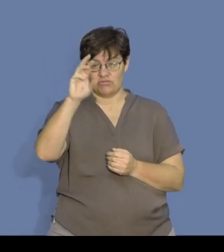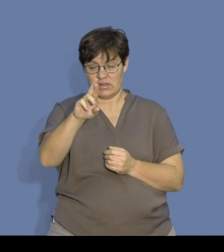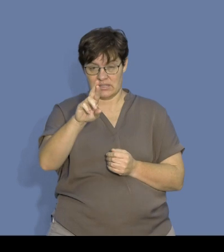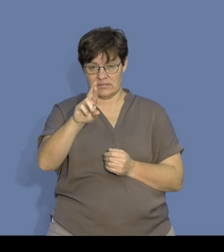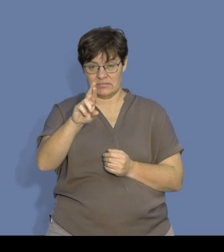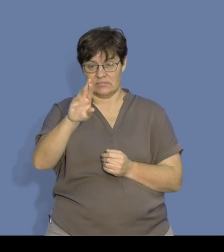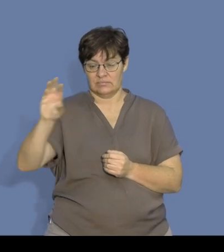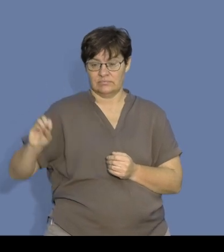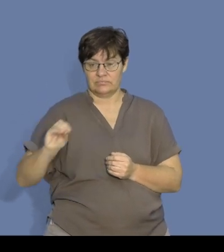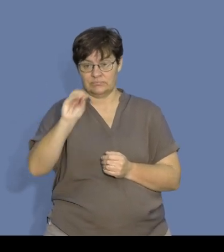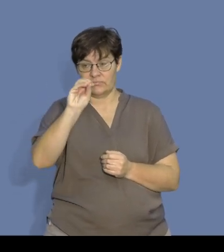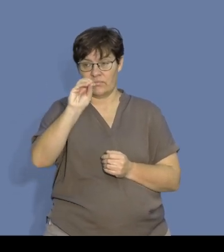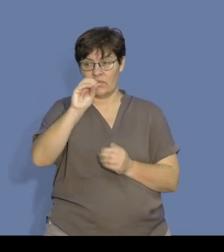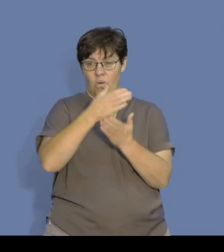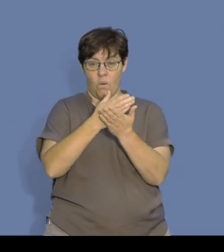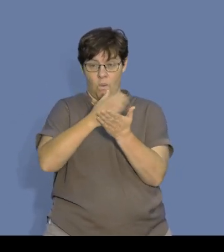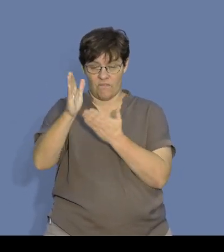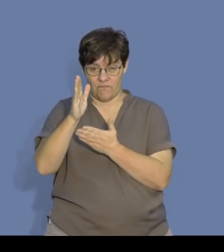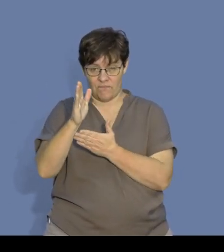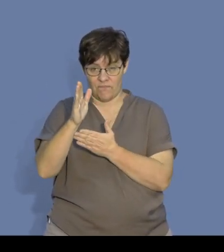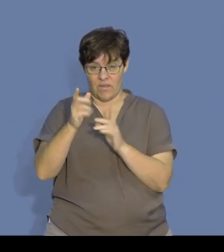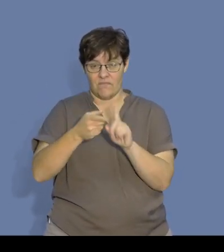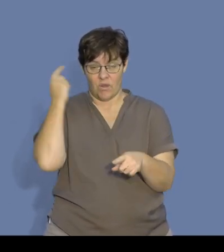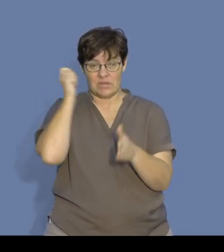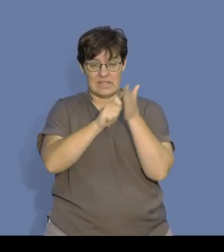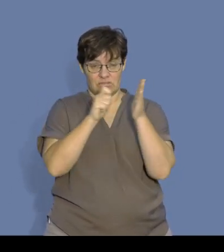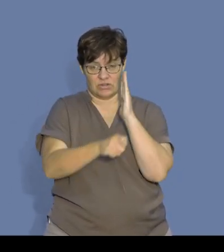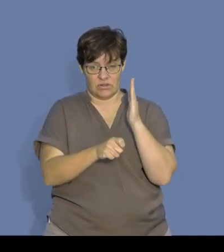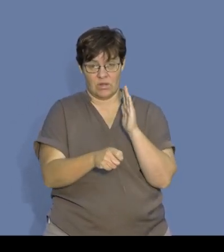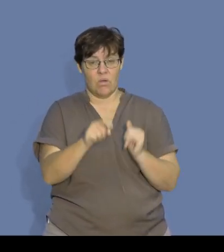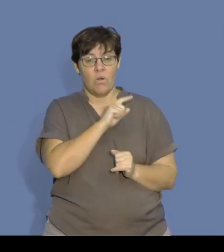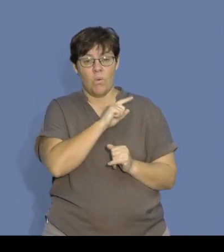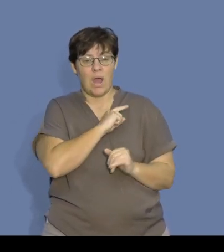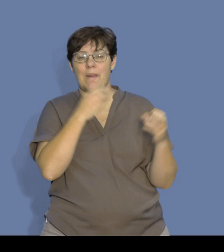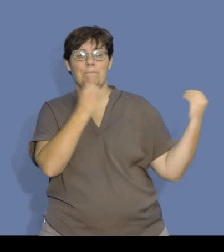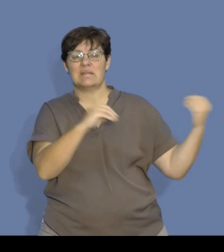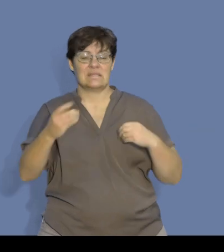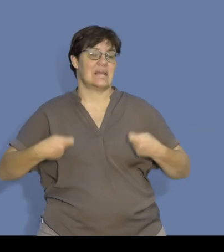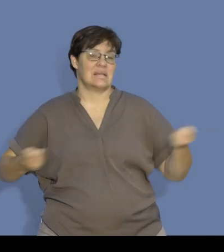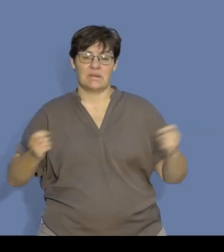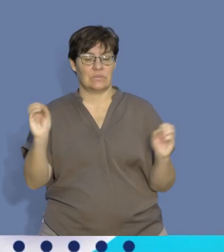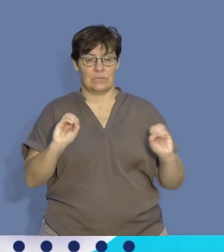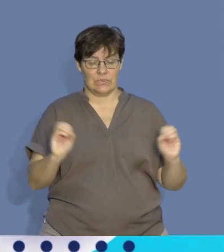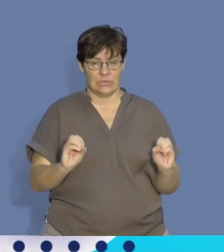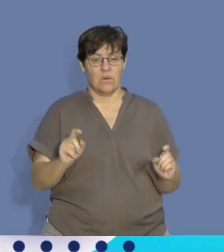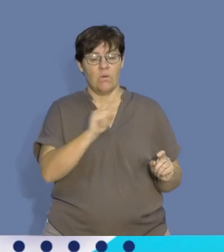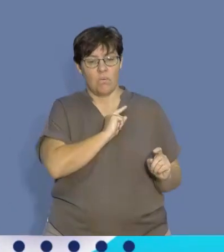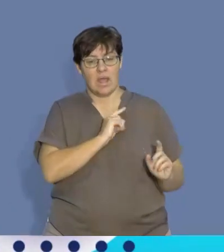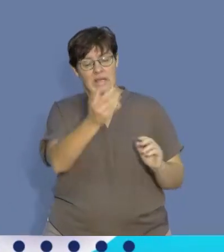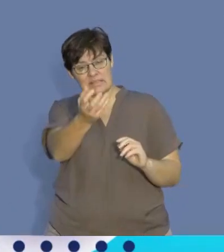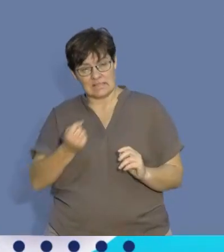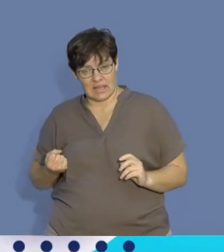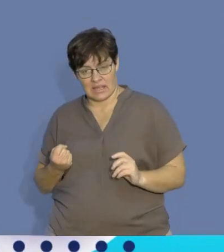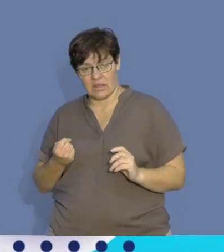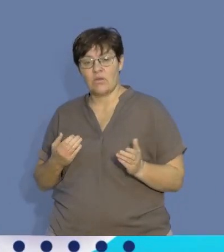now going to remove the 800 Rand from stationery. It's not a business expense because it's been